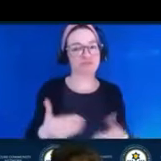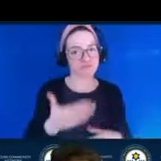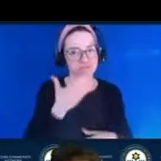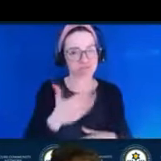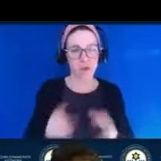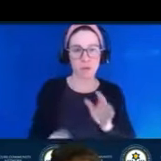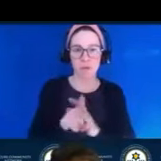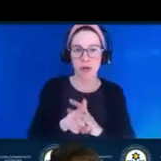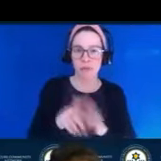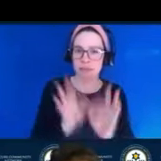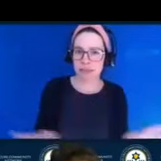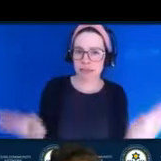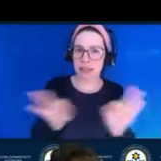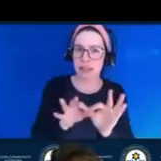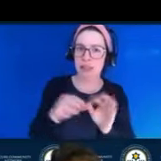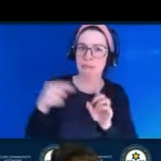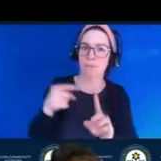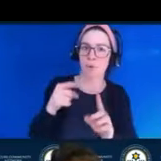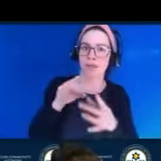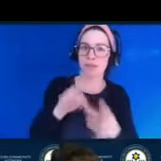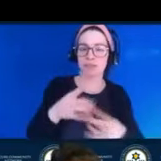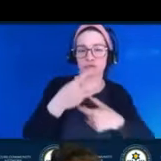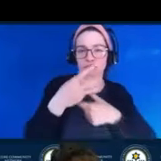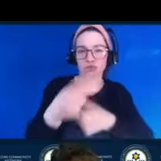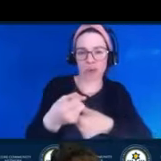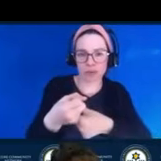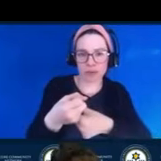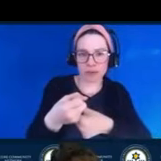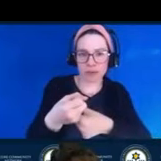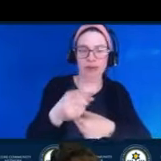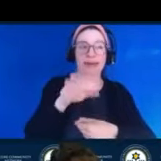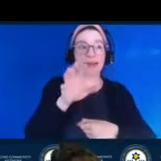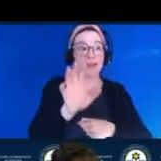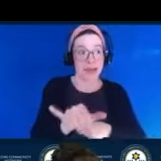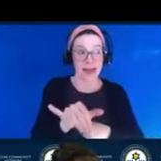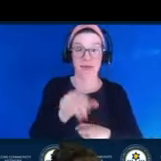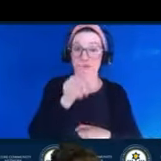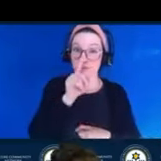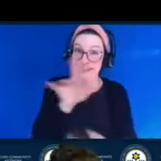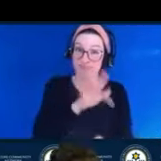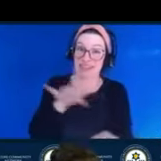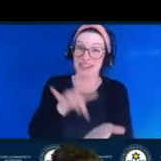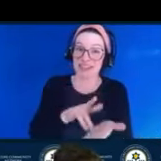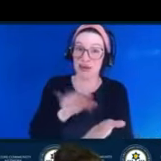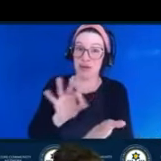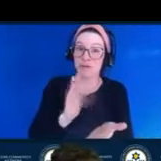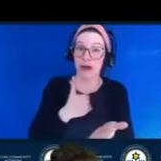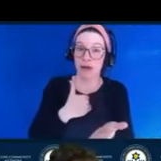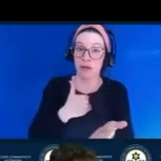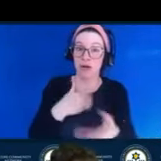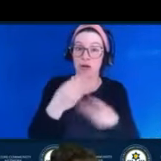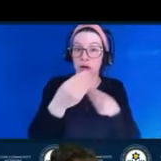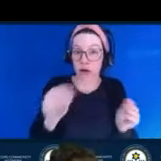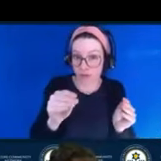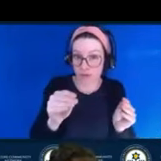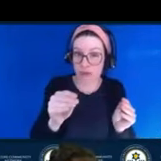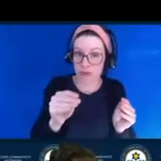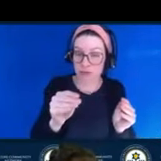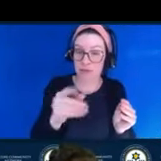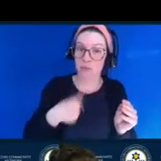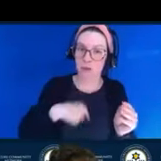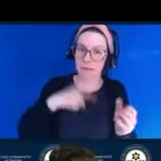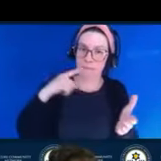points, in particular around trust. And I think that to us is really at the heart of our office, is why we have and believe